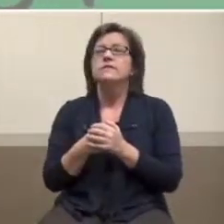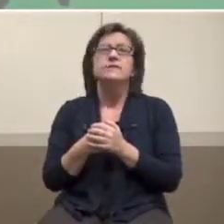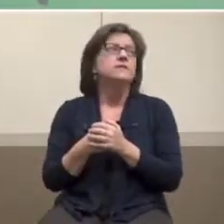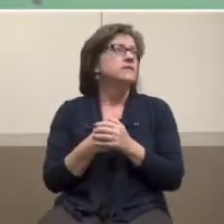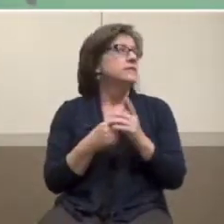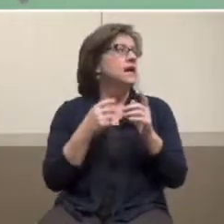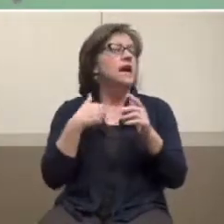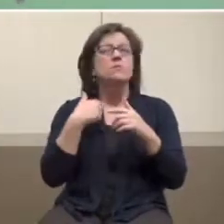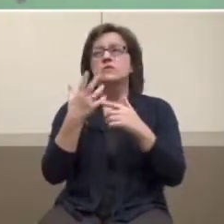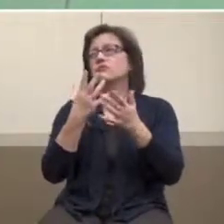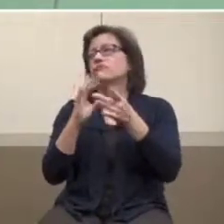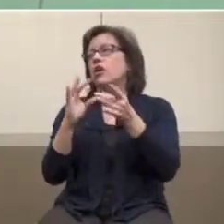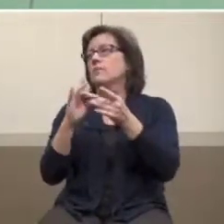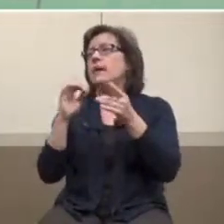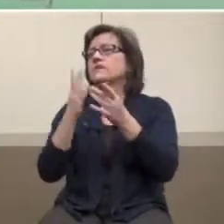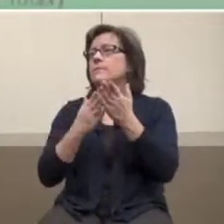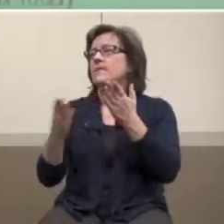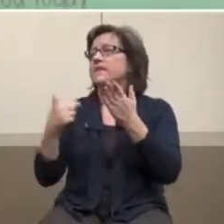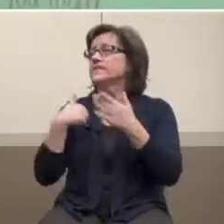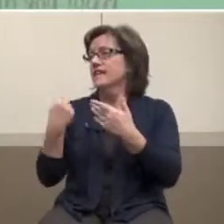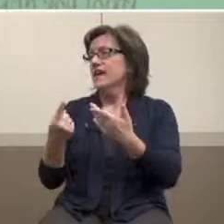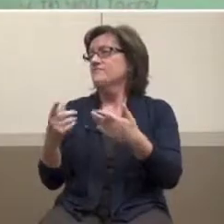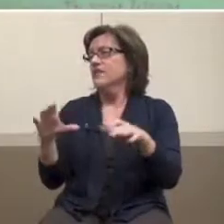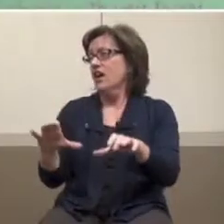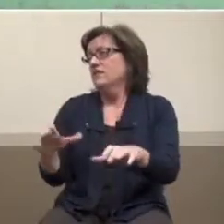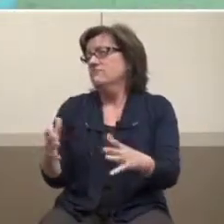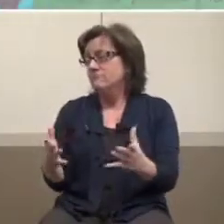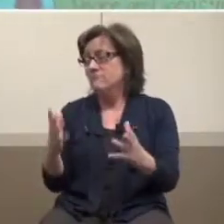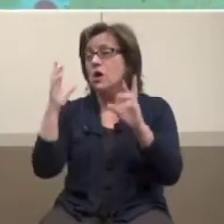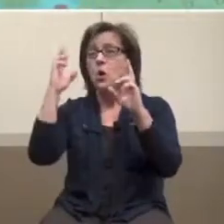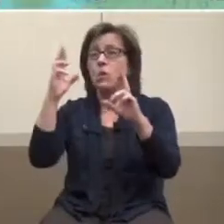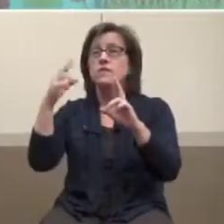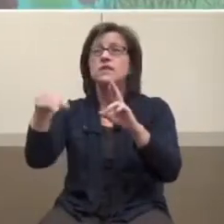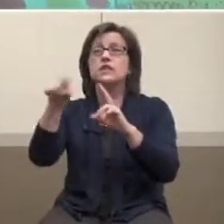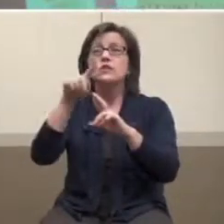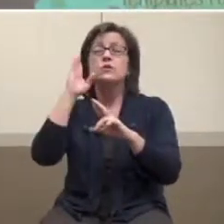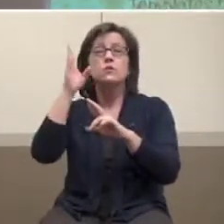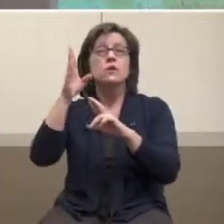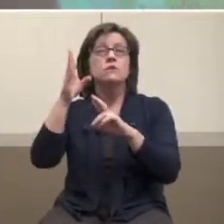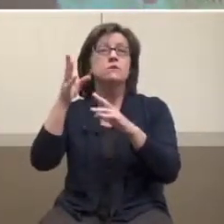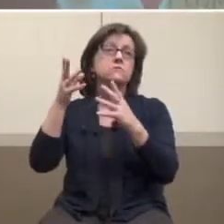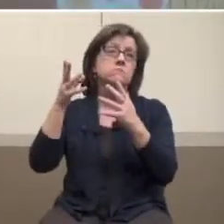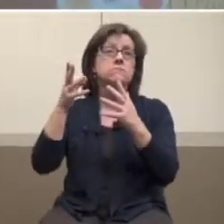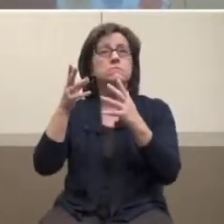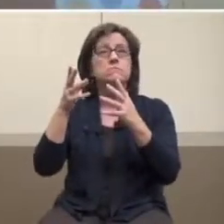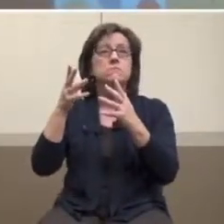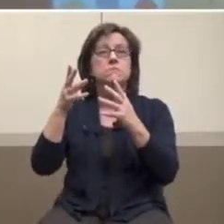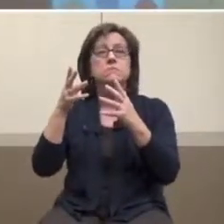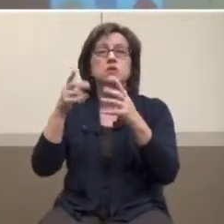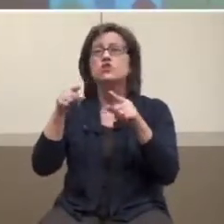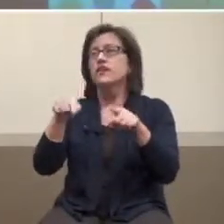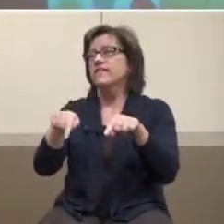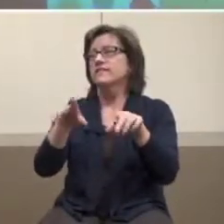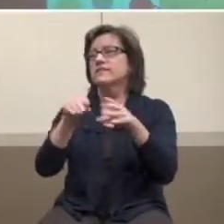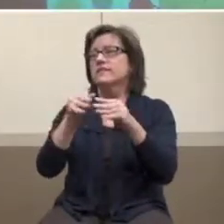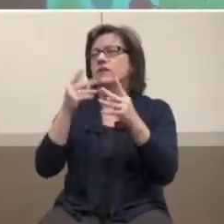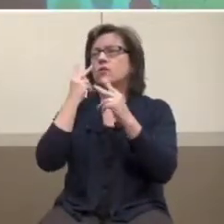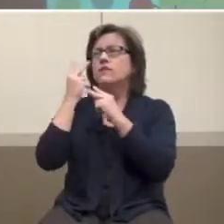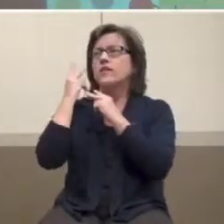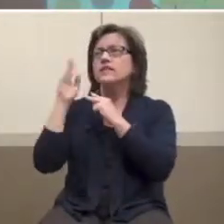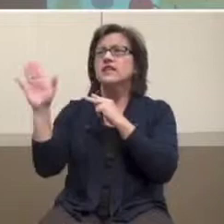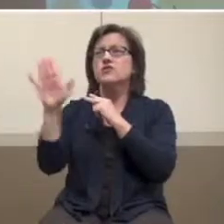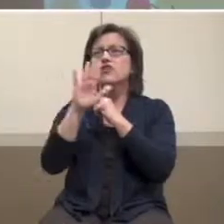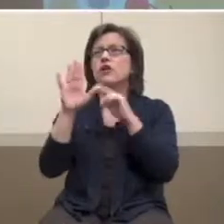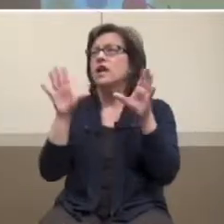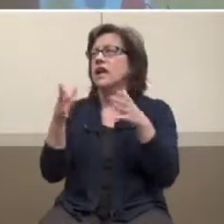done. Hopefully you'll, during this session, reflect on your classroom behavior management. I know we all do some,